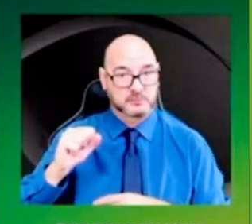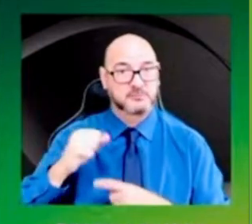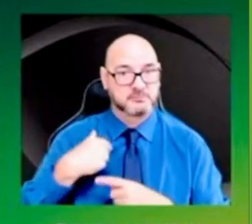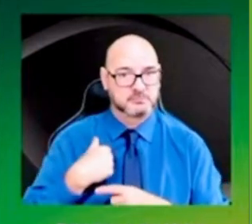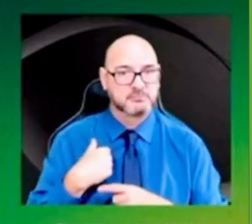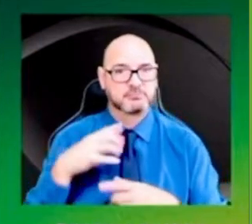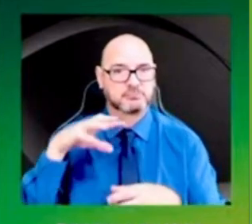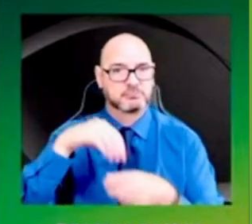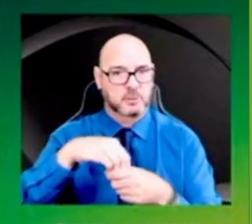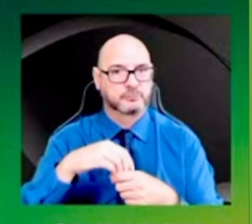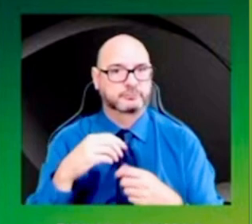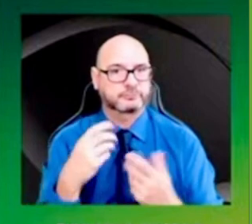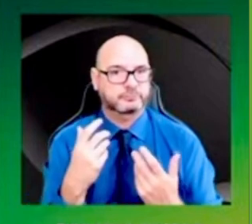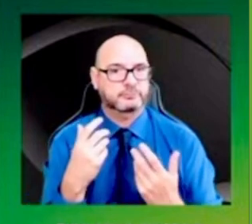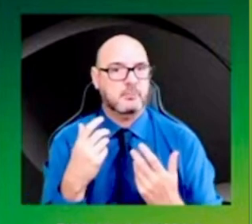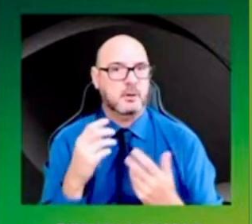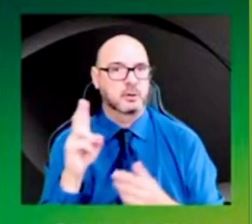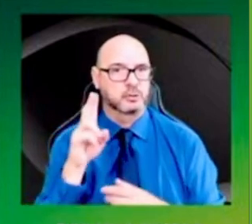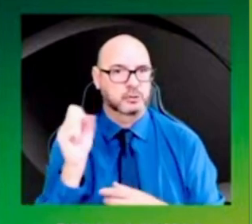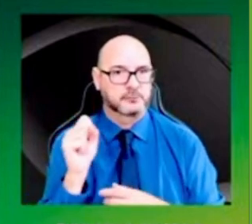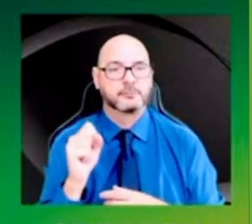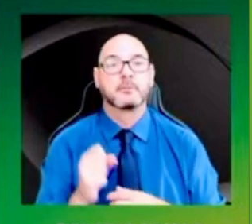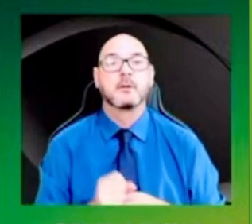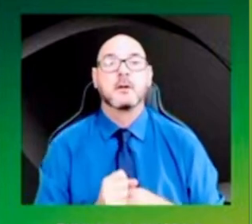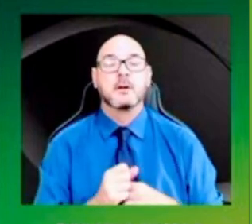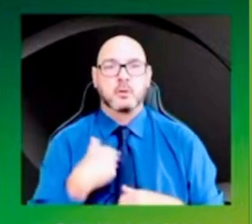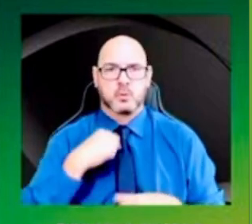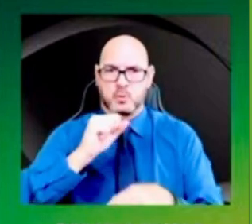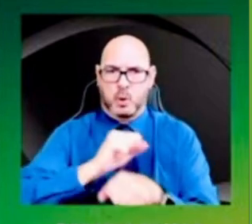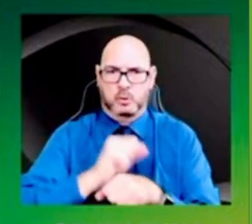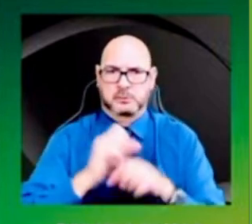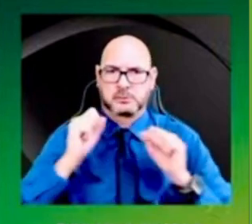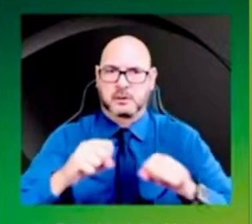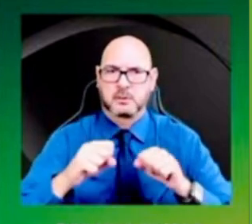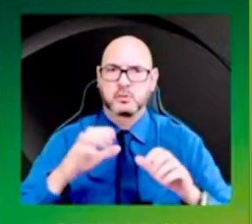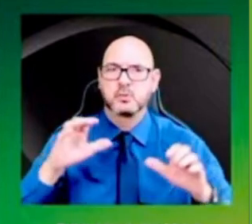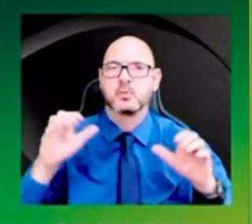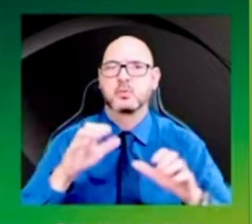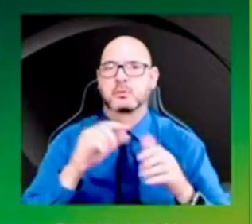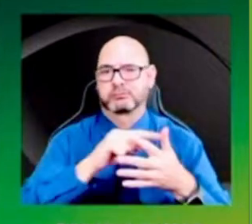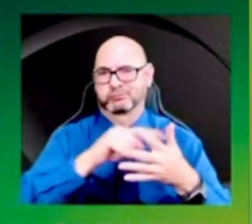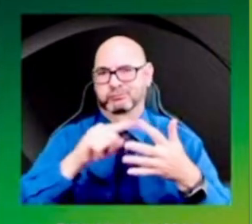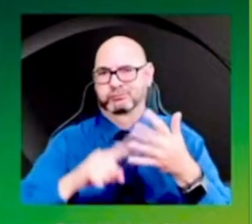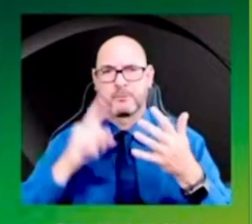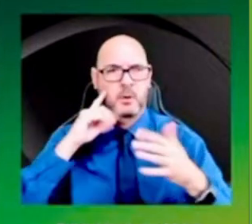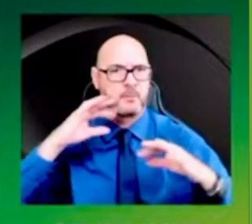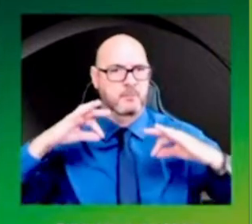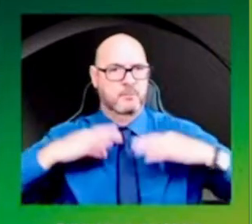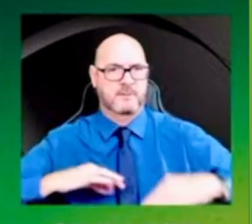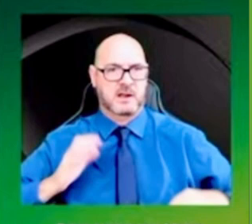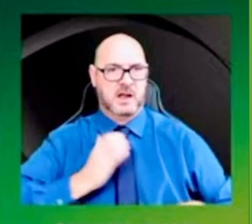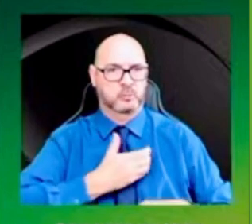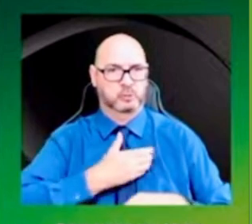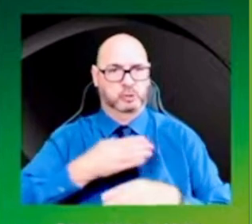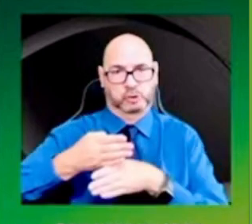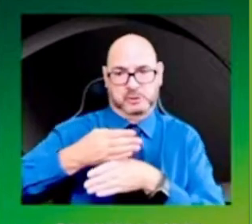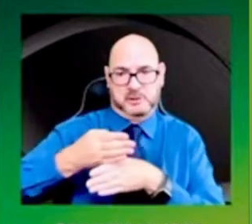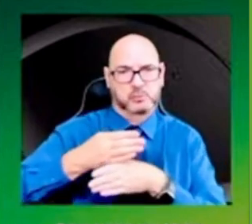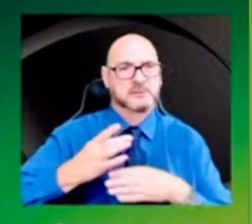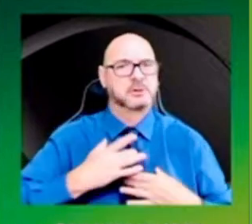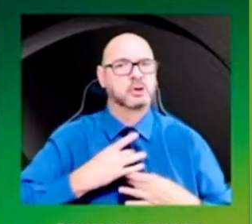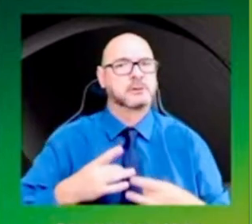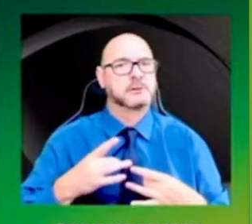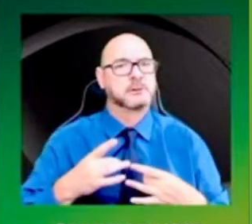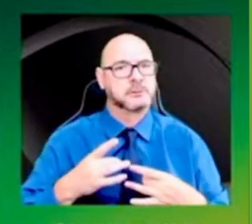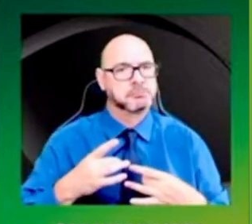the work that we can do to the benefit of our shared interests and mutual goals. For example,